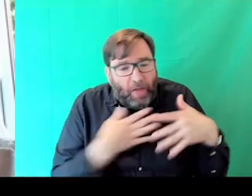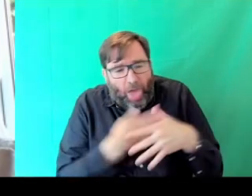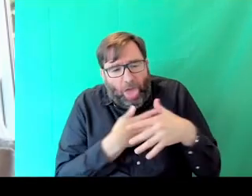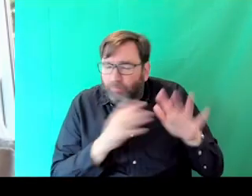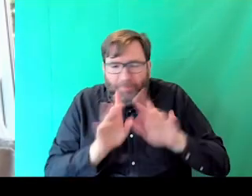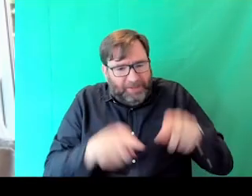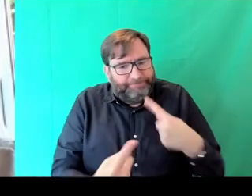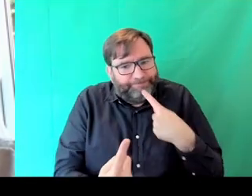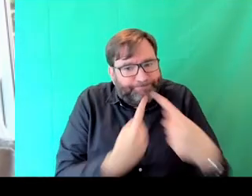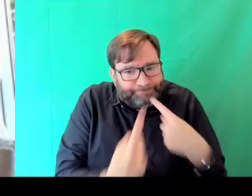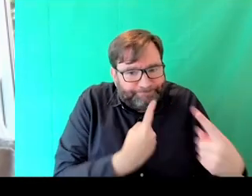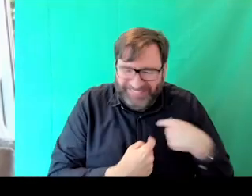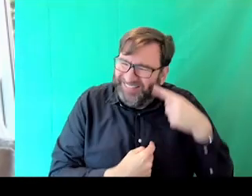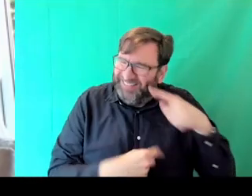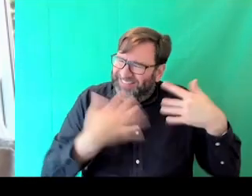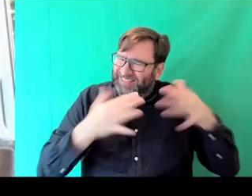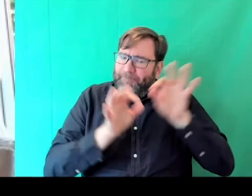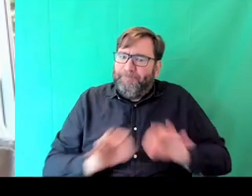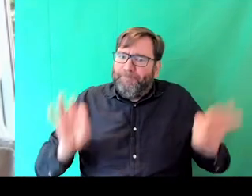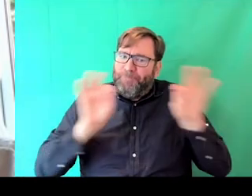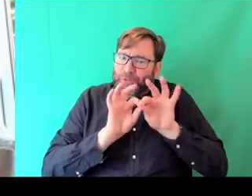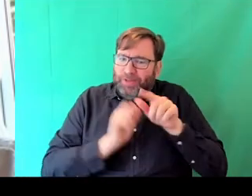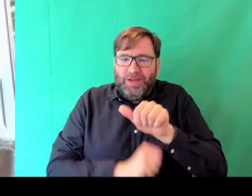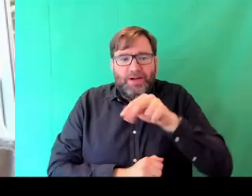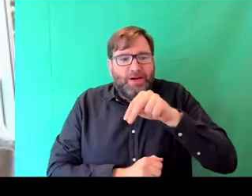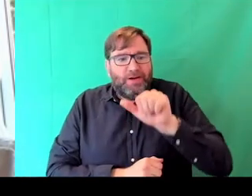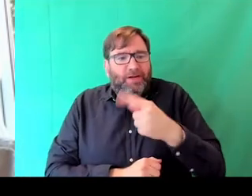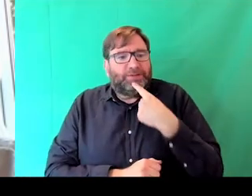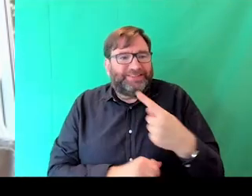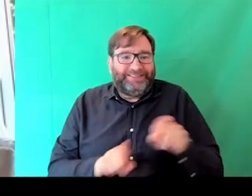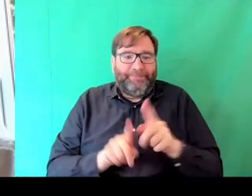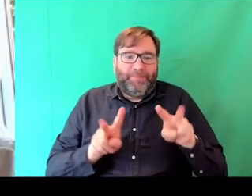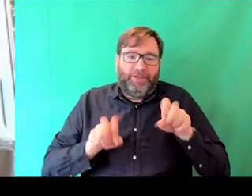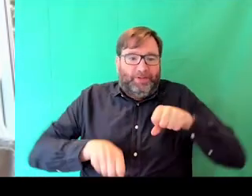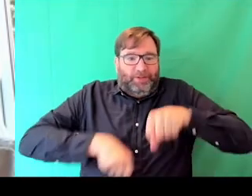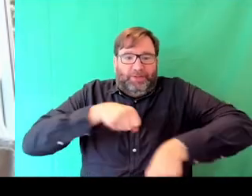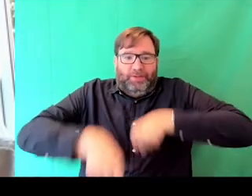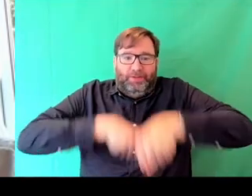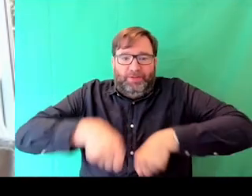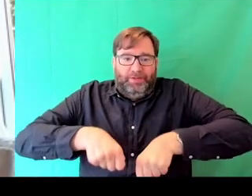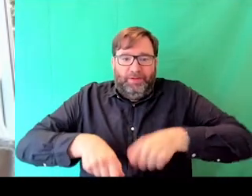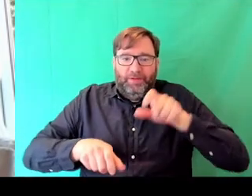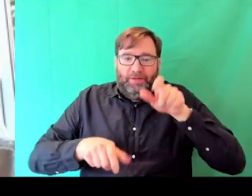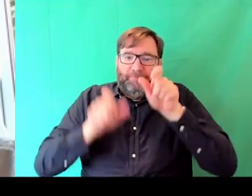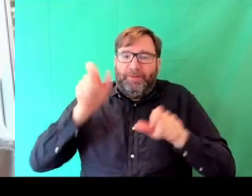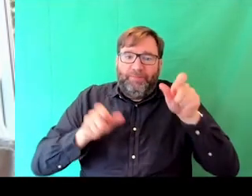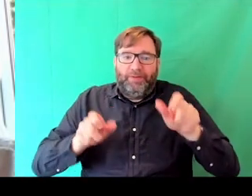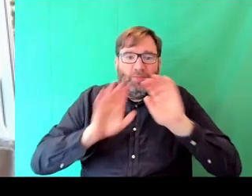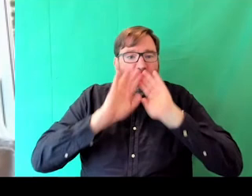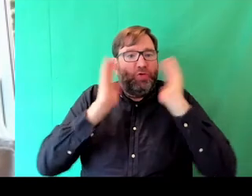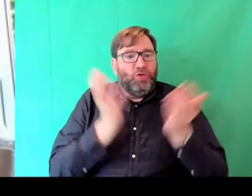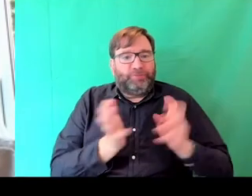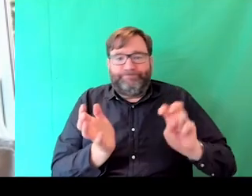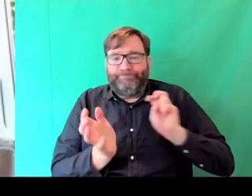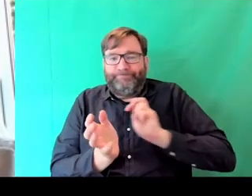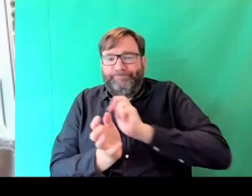I tell them I've lost 80% of my vision at the age of 17, like the immediate reaction is like, oh, I'm so sorry. And